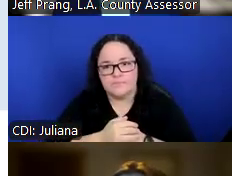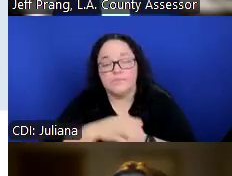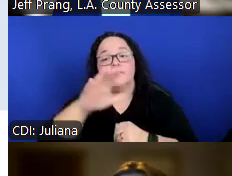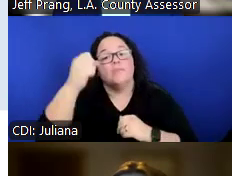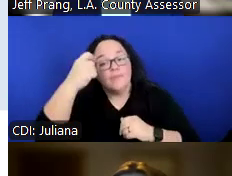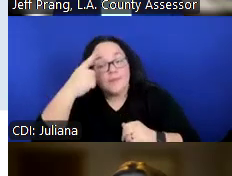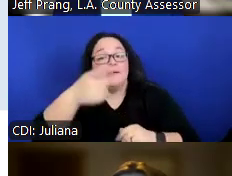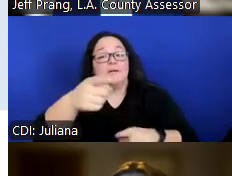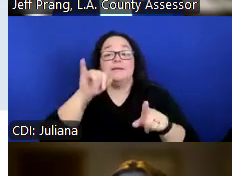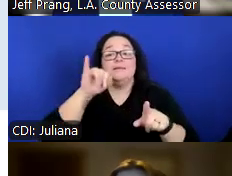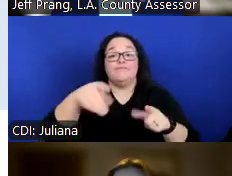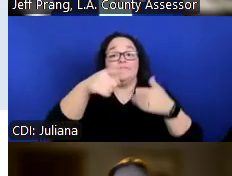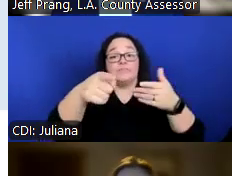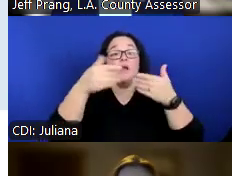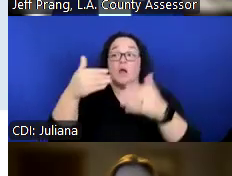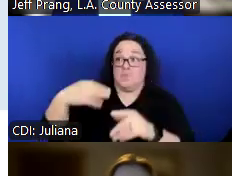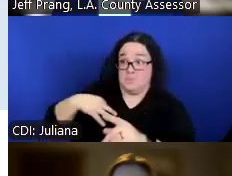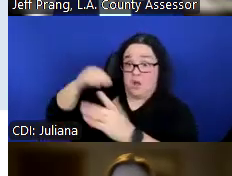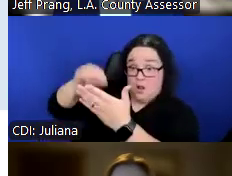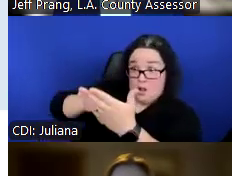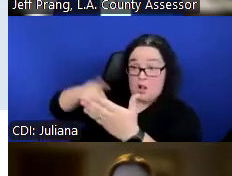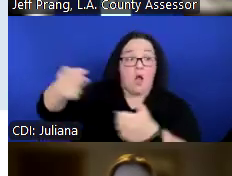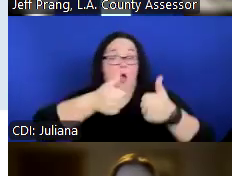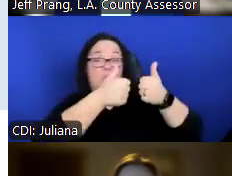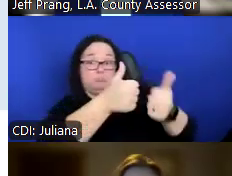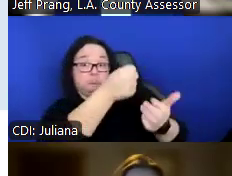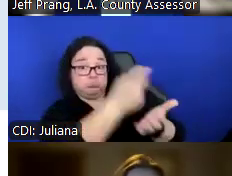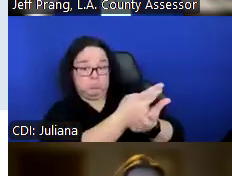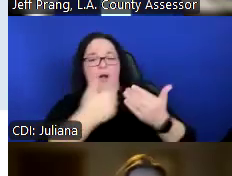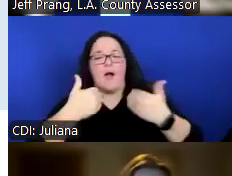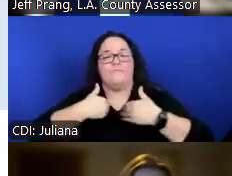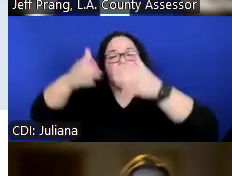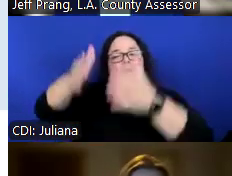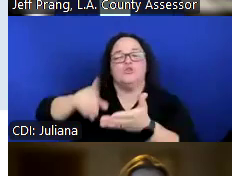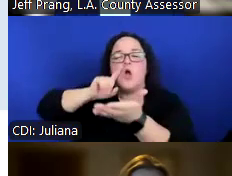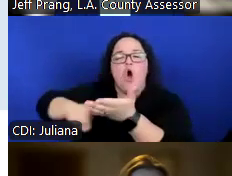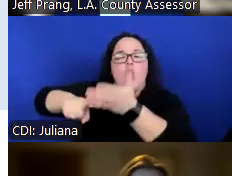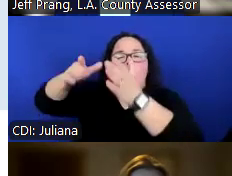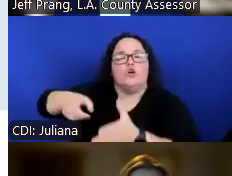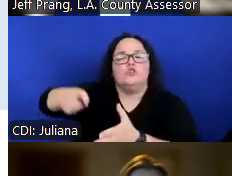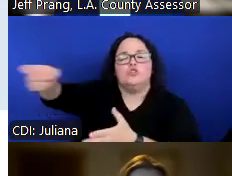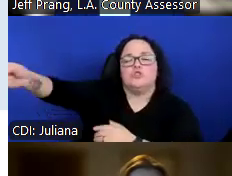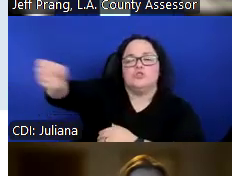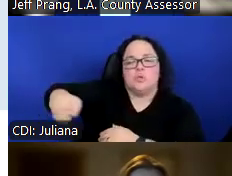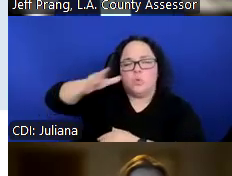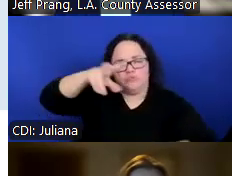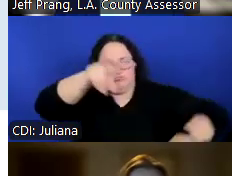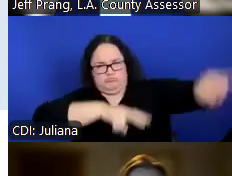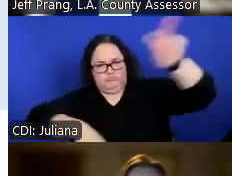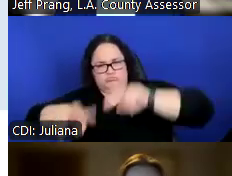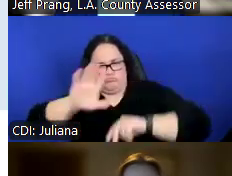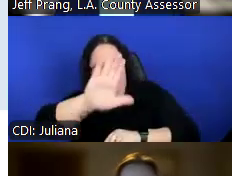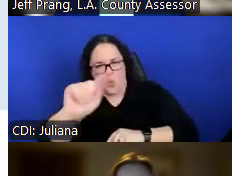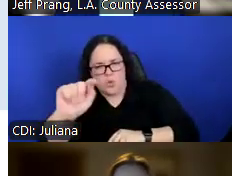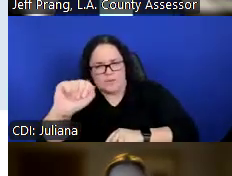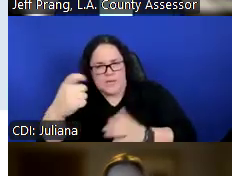and the treasurer will issue a new adjusted tax bill. And if you've already paid both installments